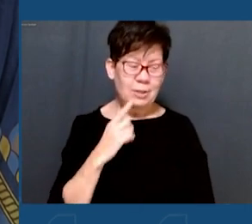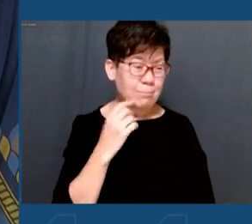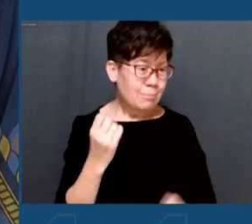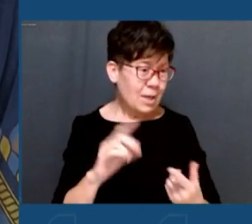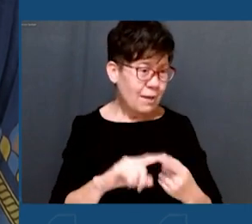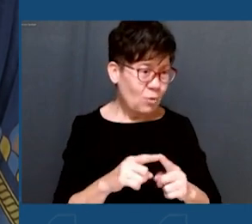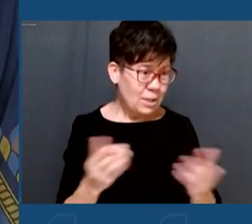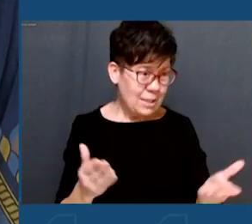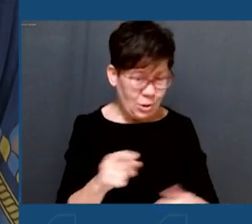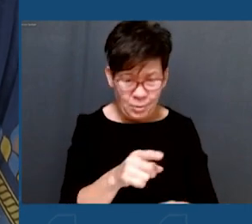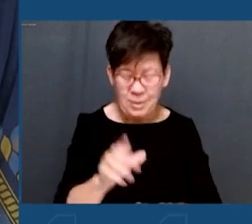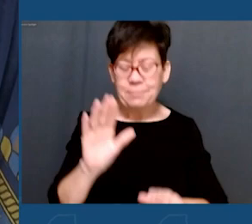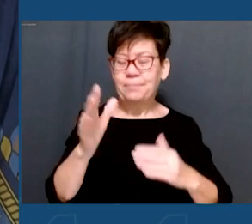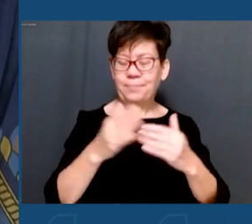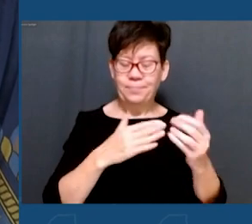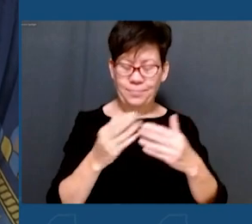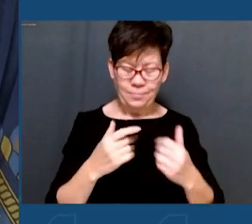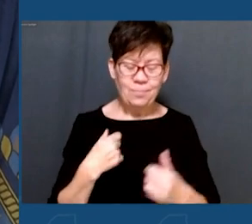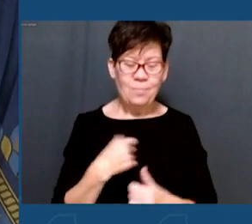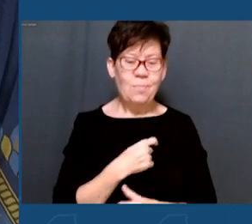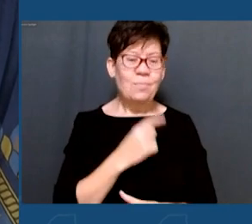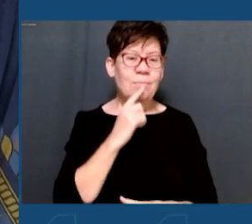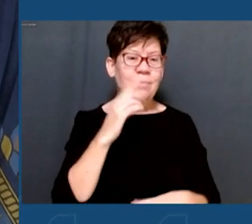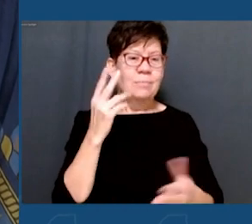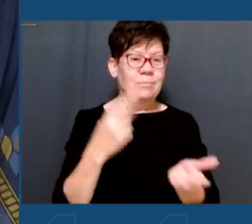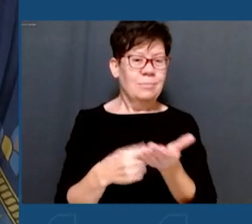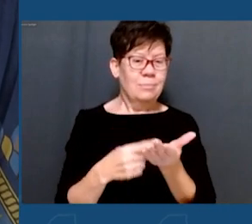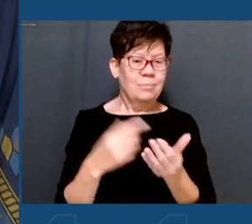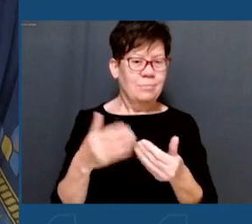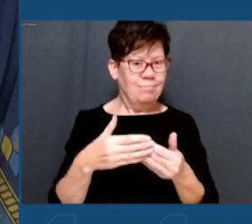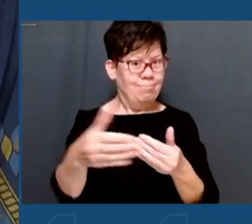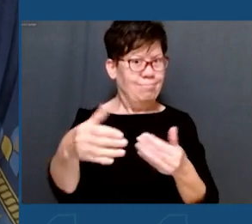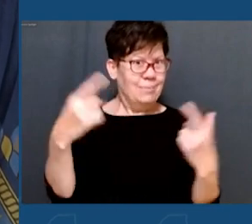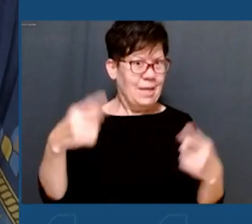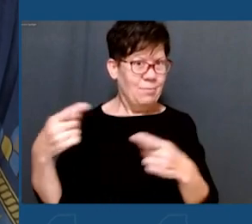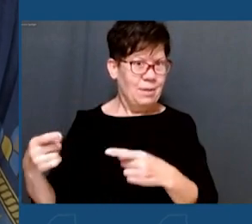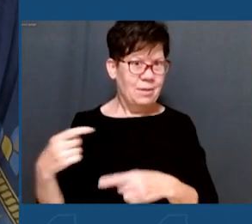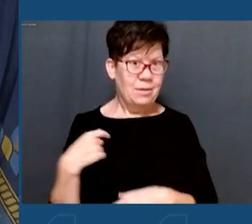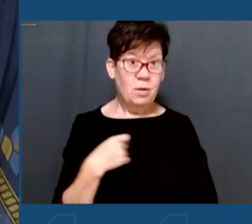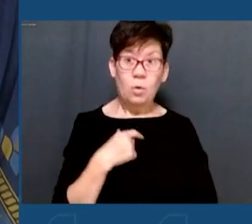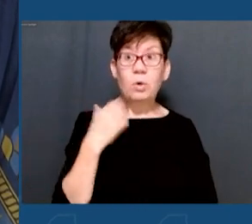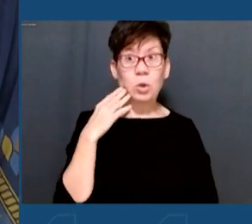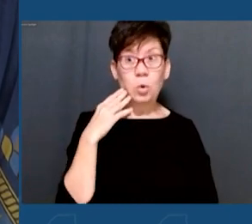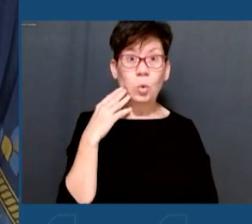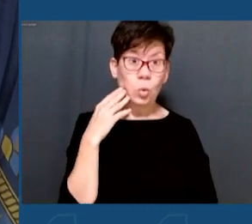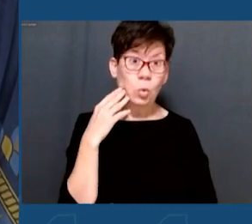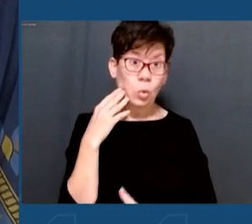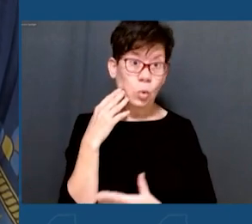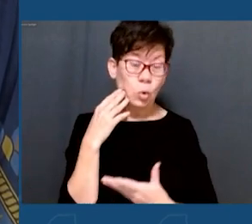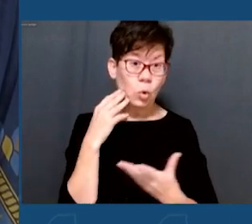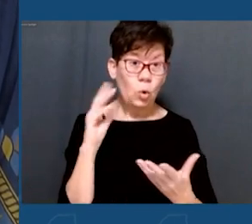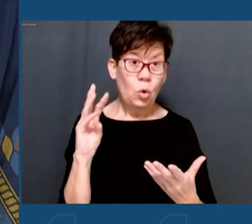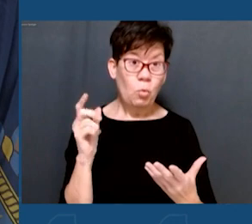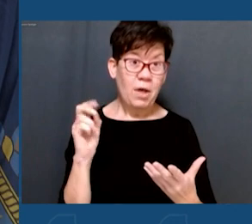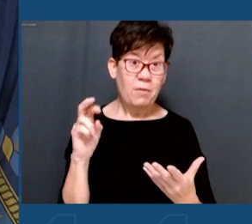let's talk about what's coming. We knew this weather was going to be strong,